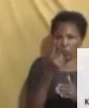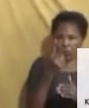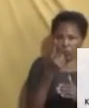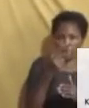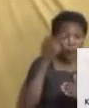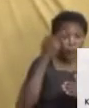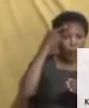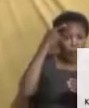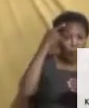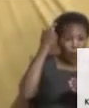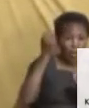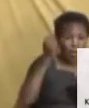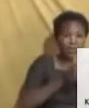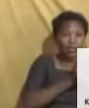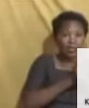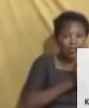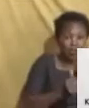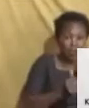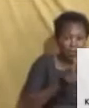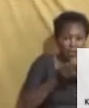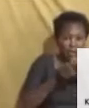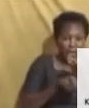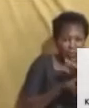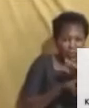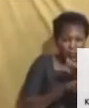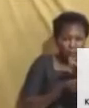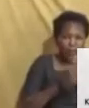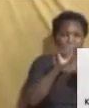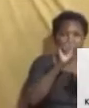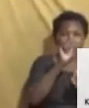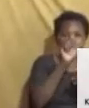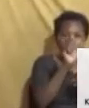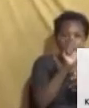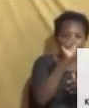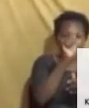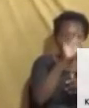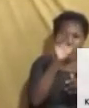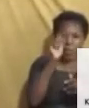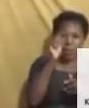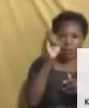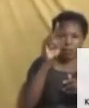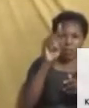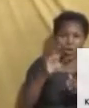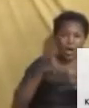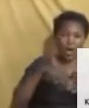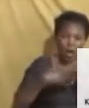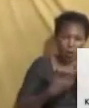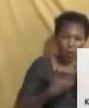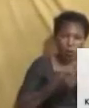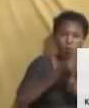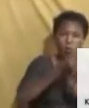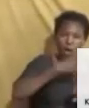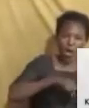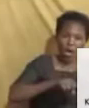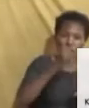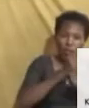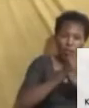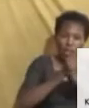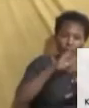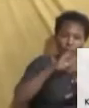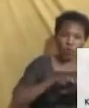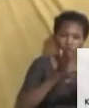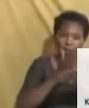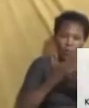Black's Law Dictionary defines alter as follows: an act done to an instrument after